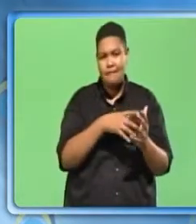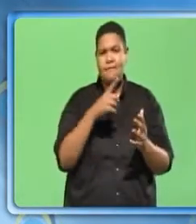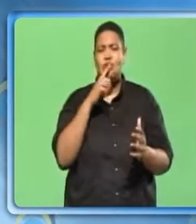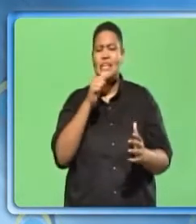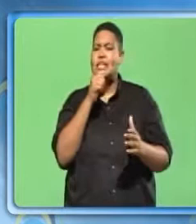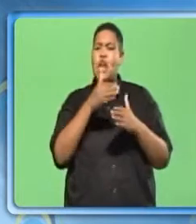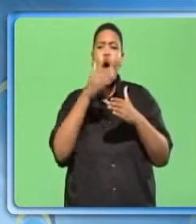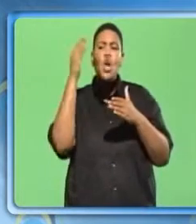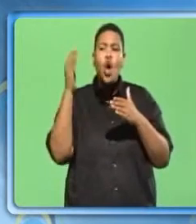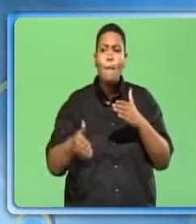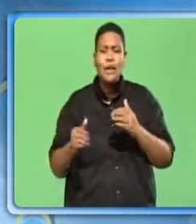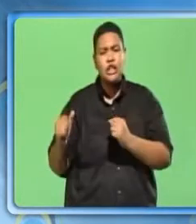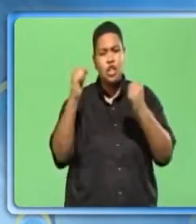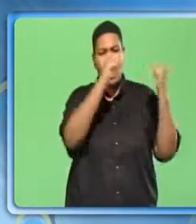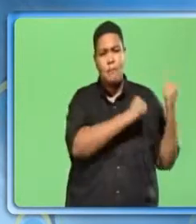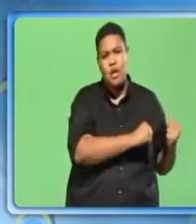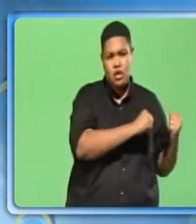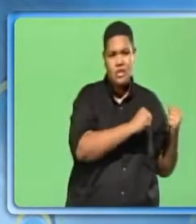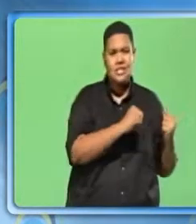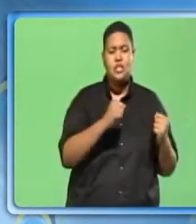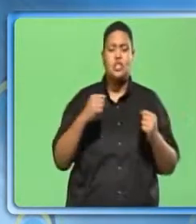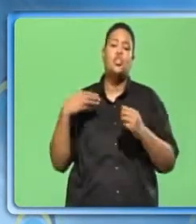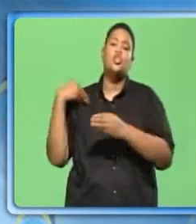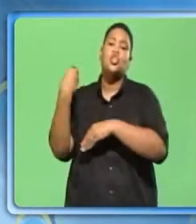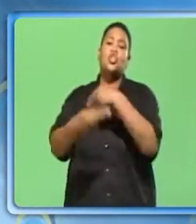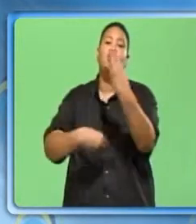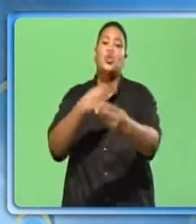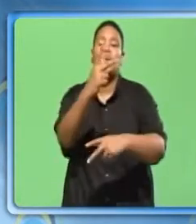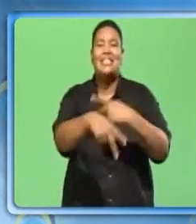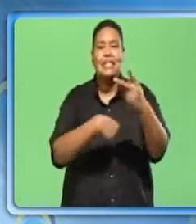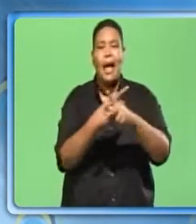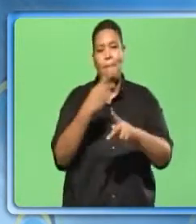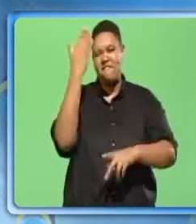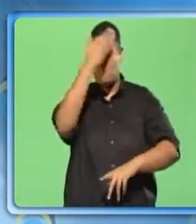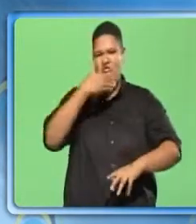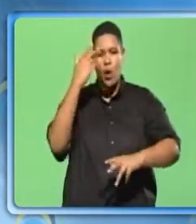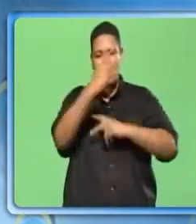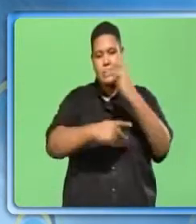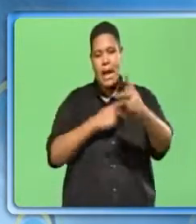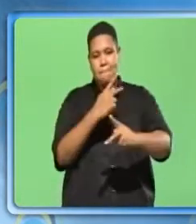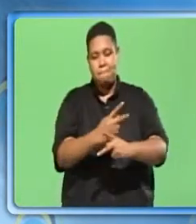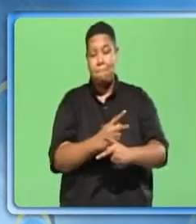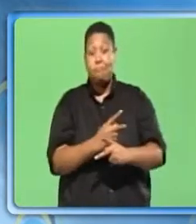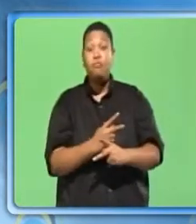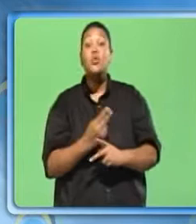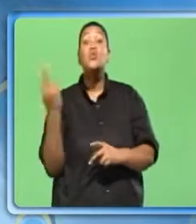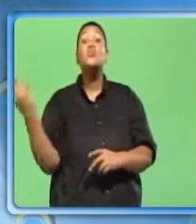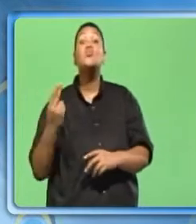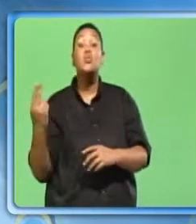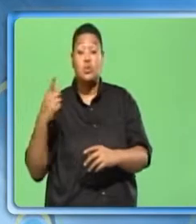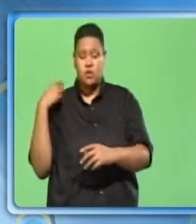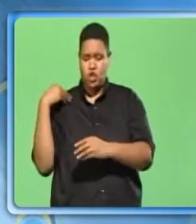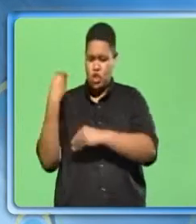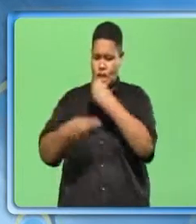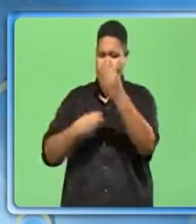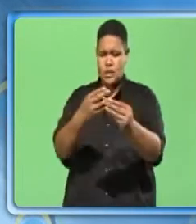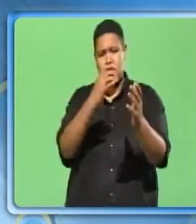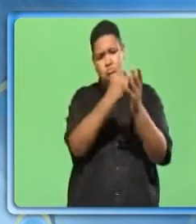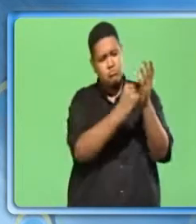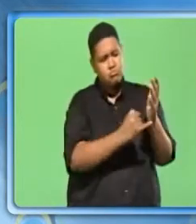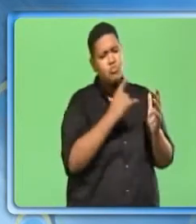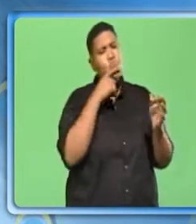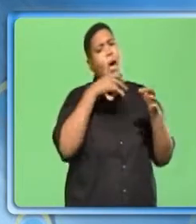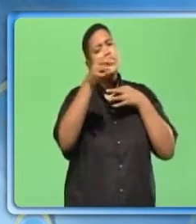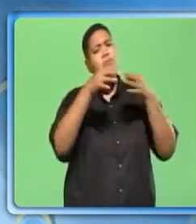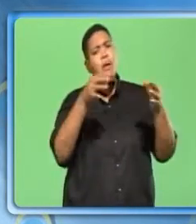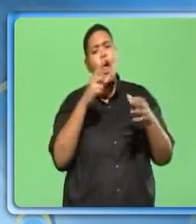incomplete dominance, genotype, phenotype. Use genetic diagrams to explain the inheritance